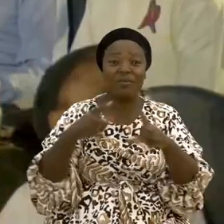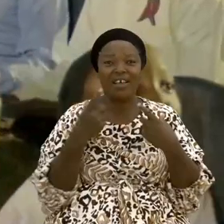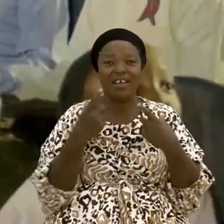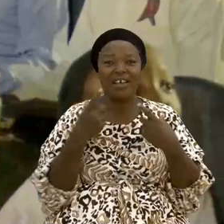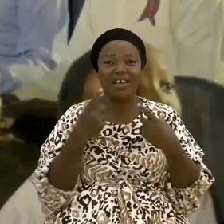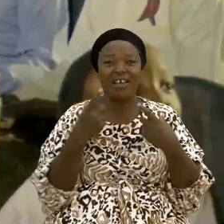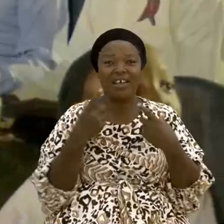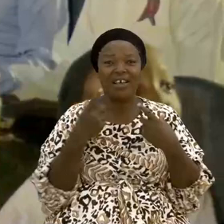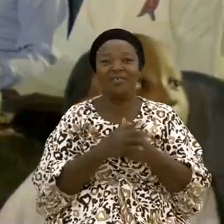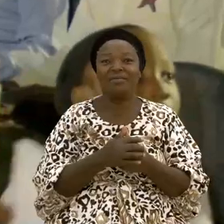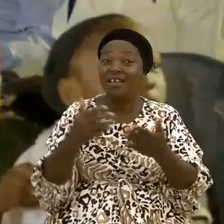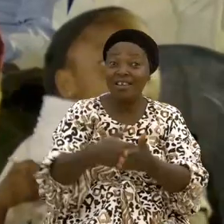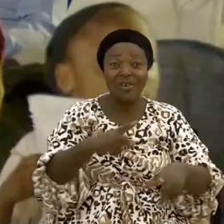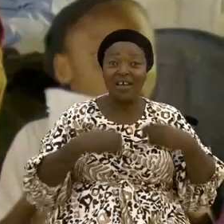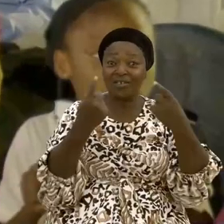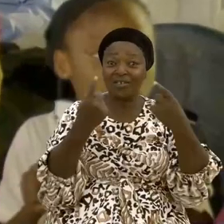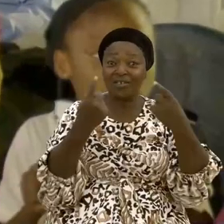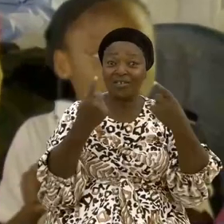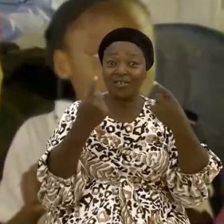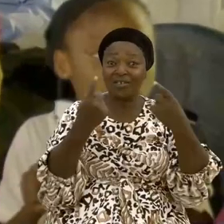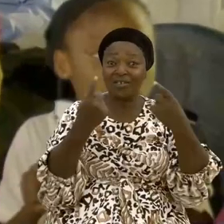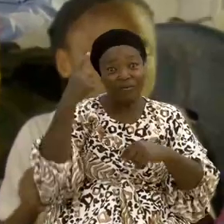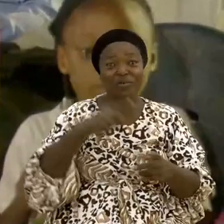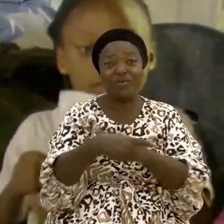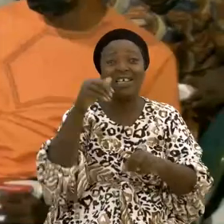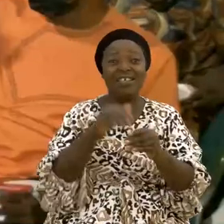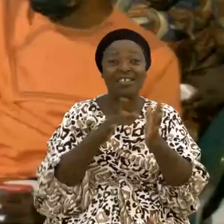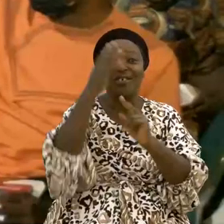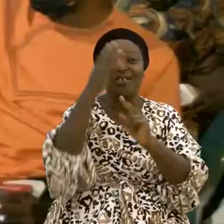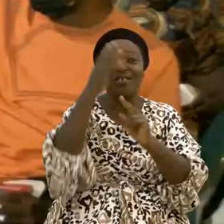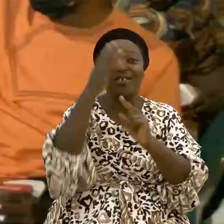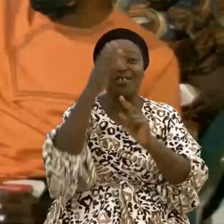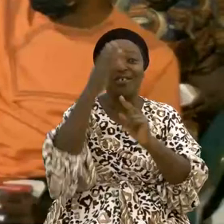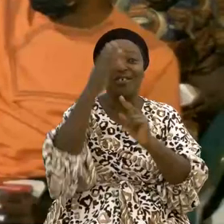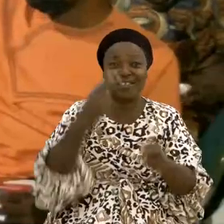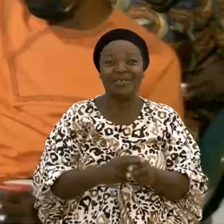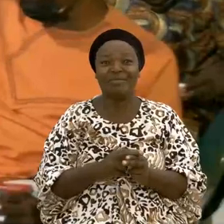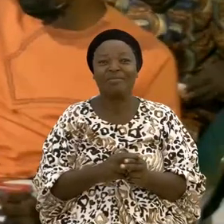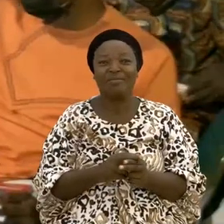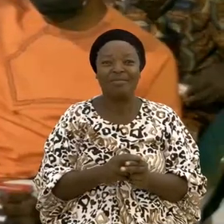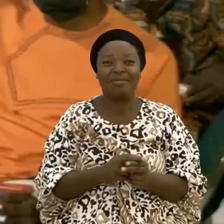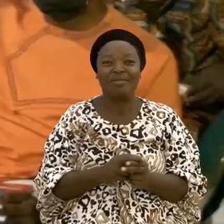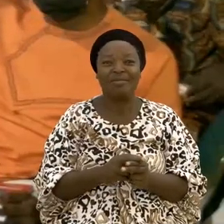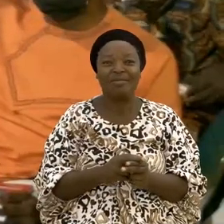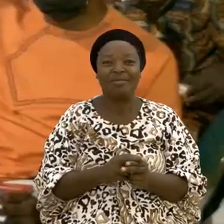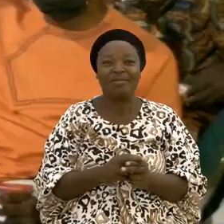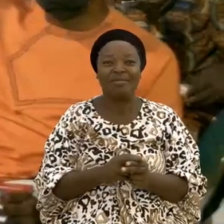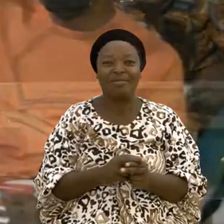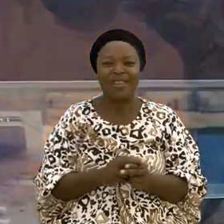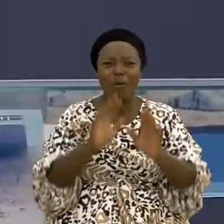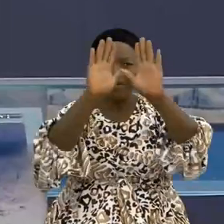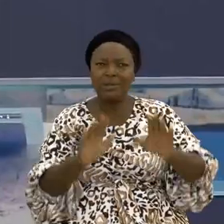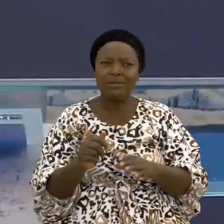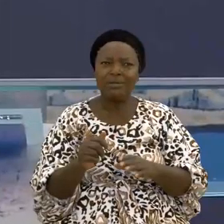life. New life has come for you today in Jesus' name. Marvelous